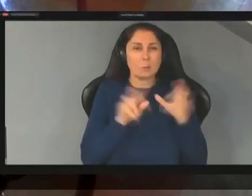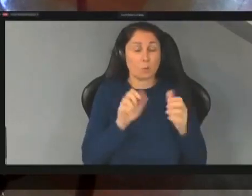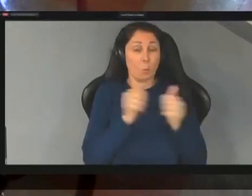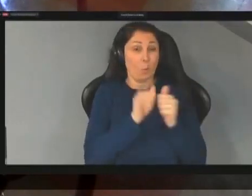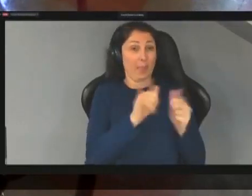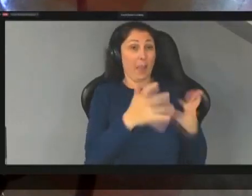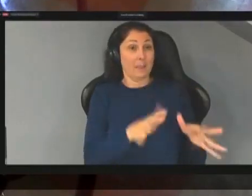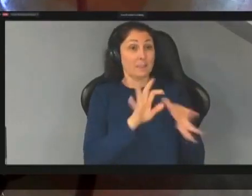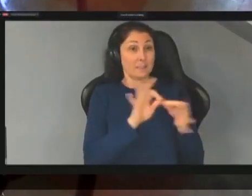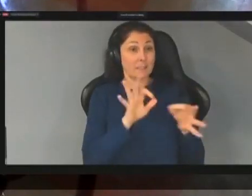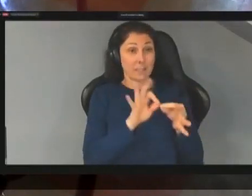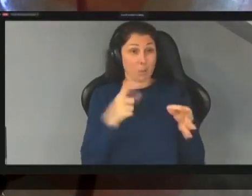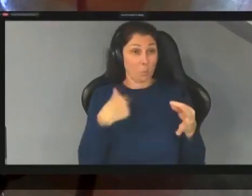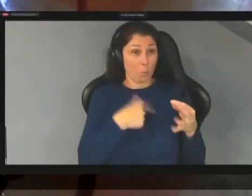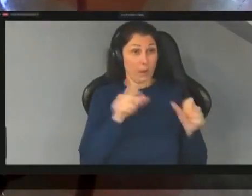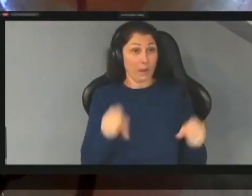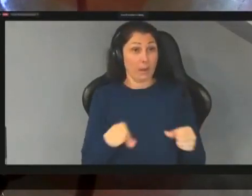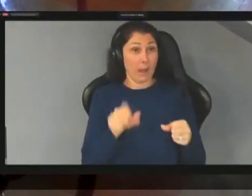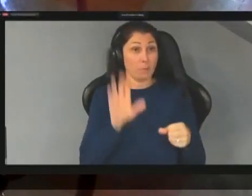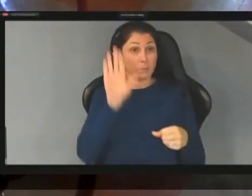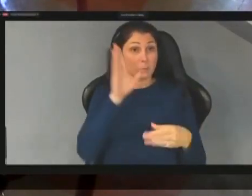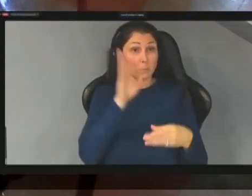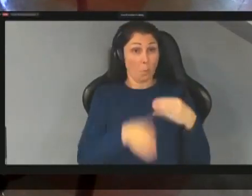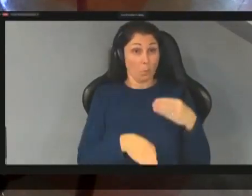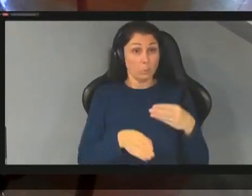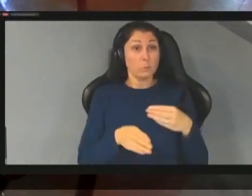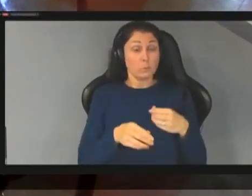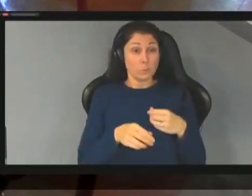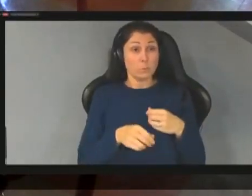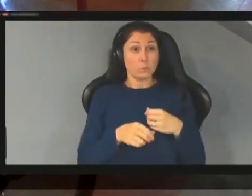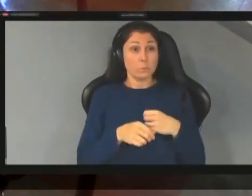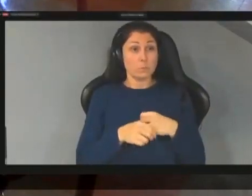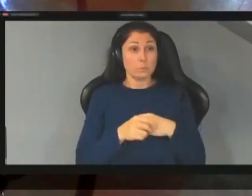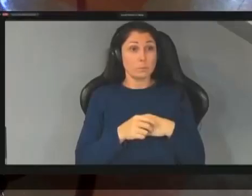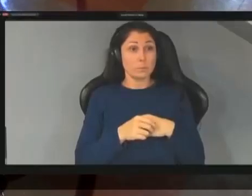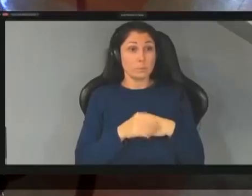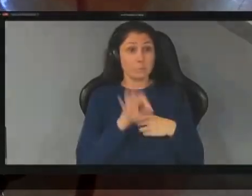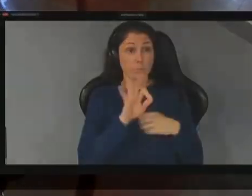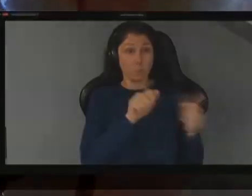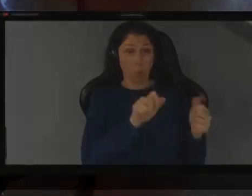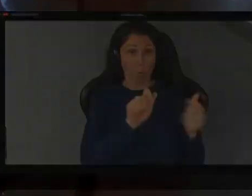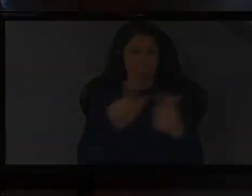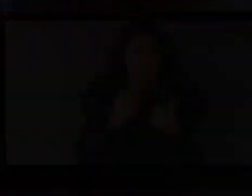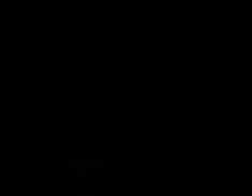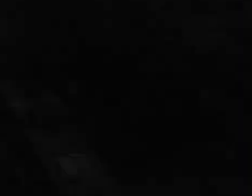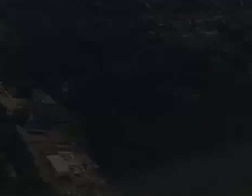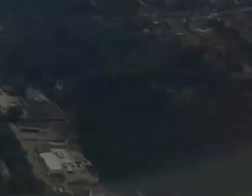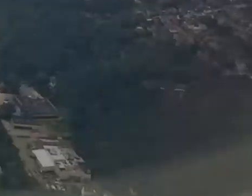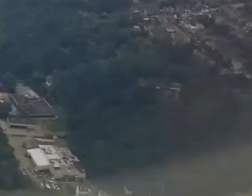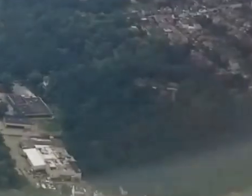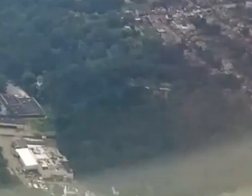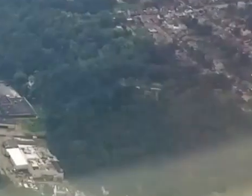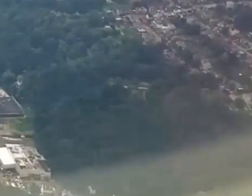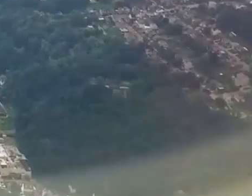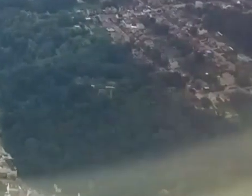have a motion to adjourn the meeting in a second? All in favor? Meeting's adjourned. Thank you, everyone.